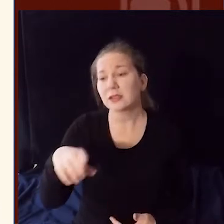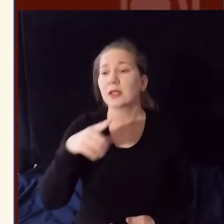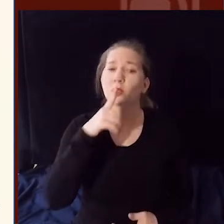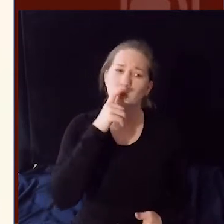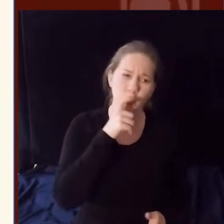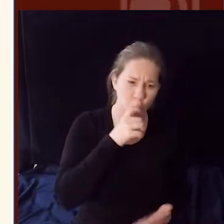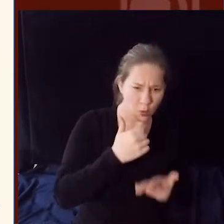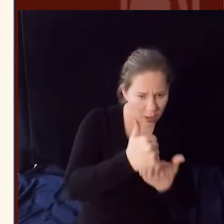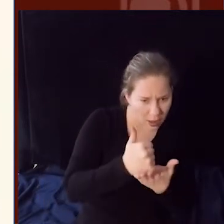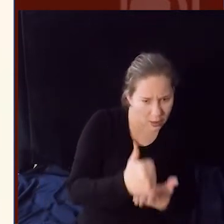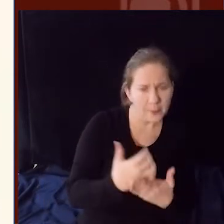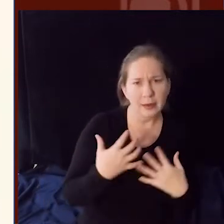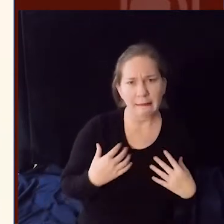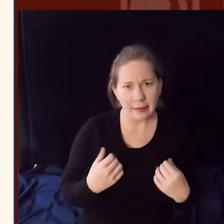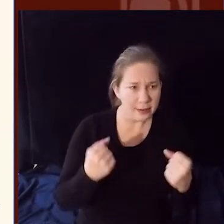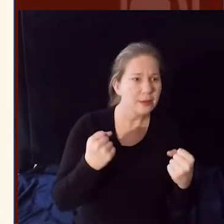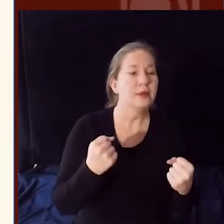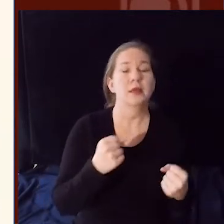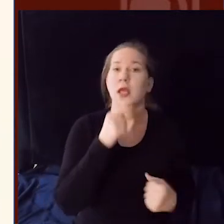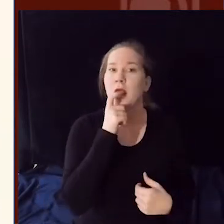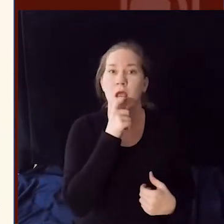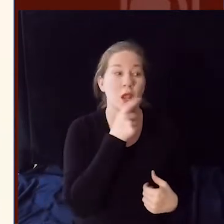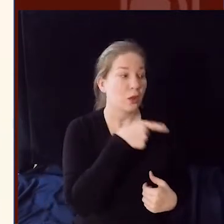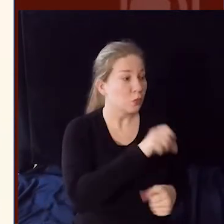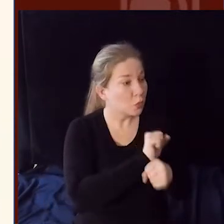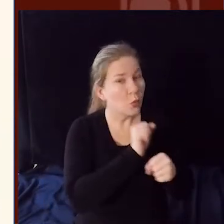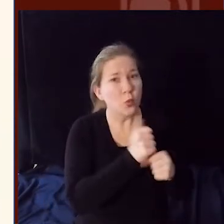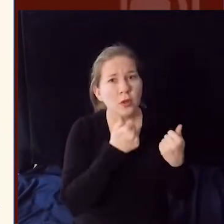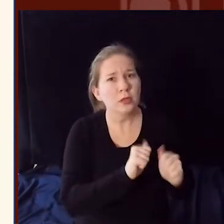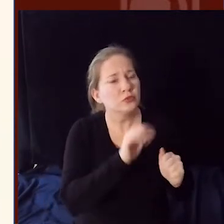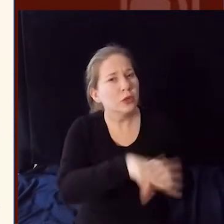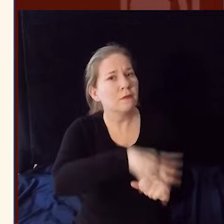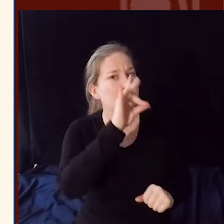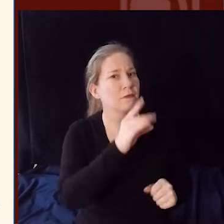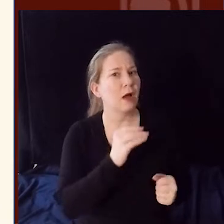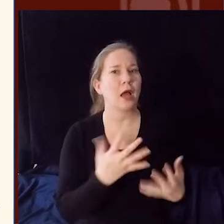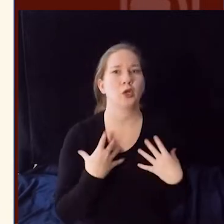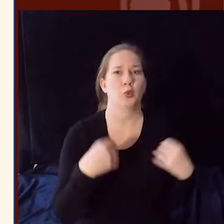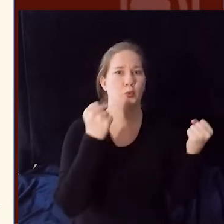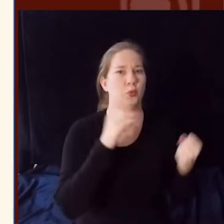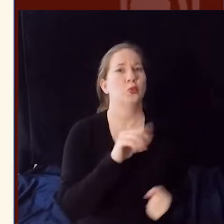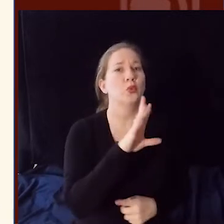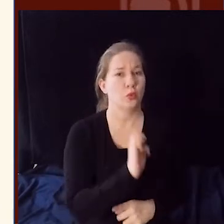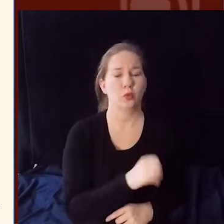those who are working to find a cure. We pray also for refugees and